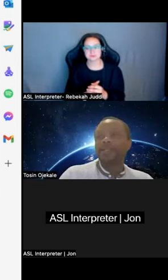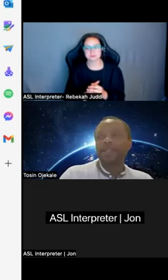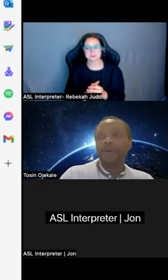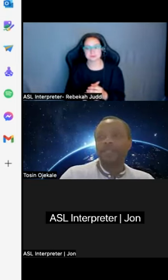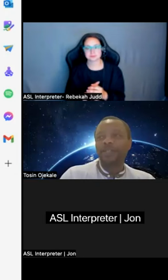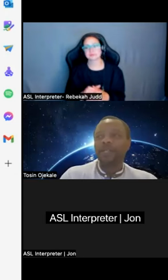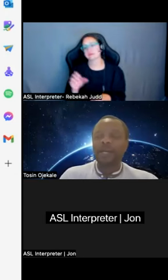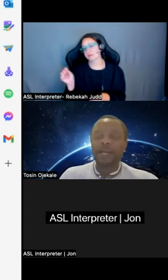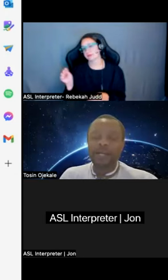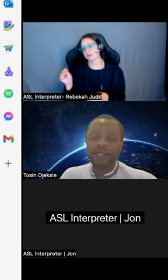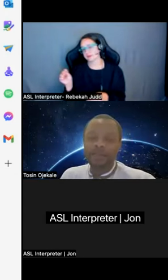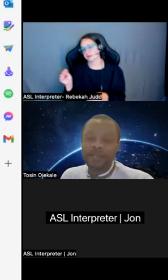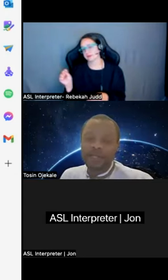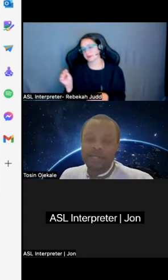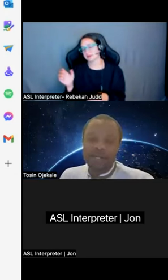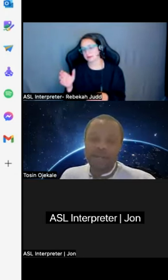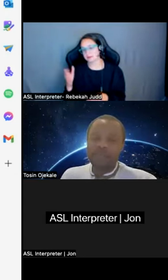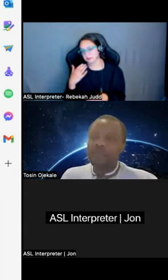thanks. Shemo actually